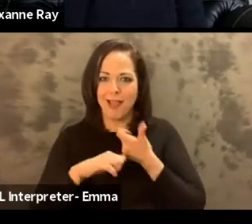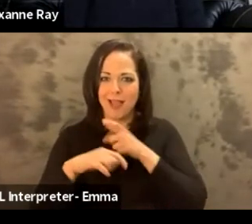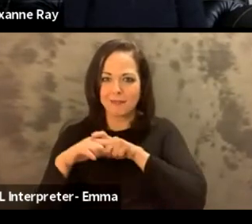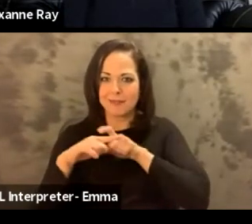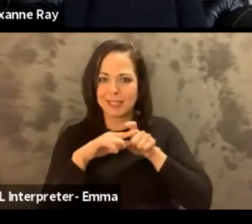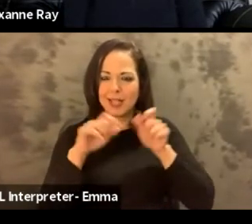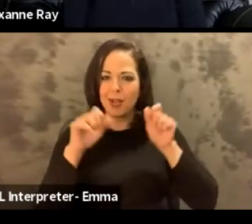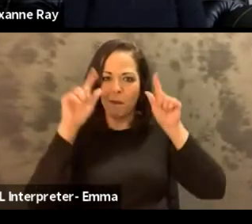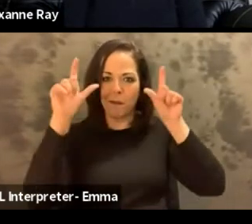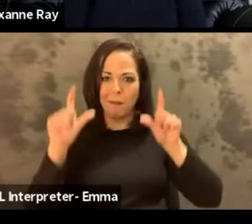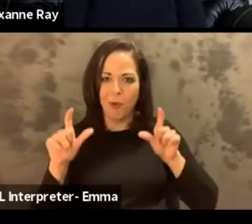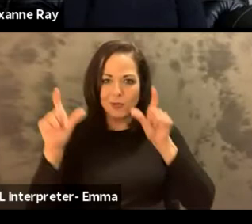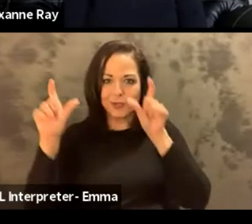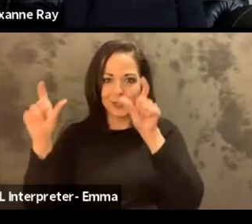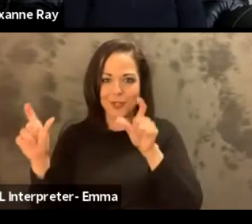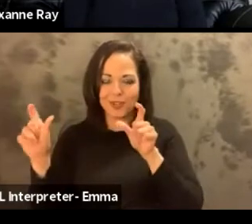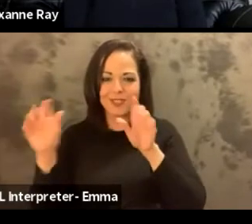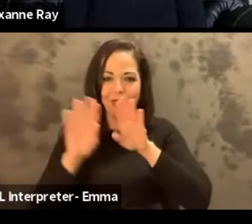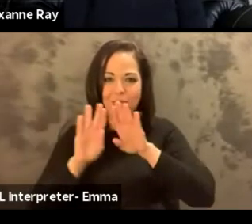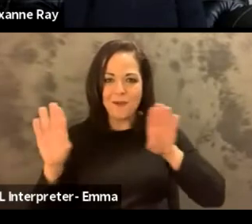posters. But